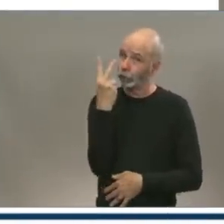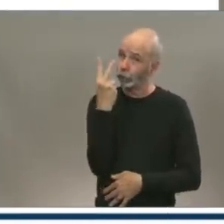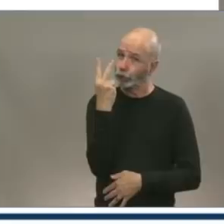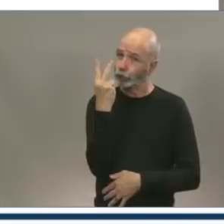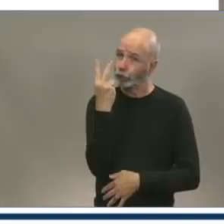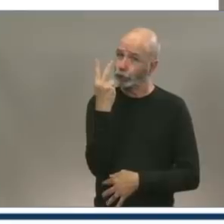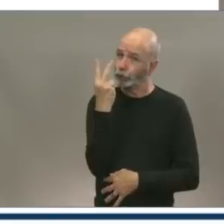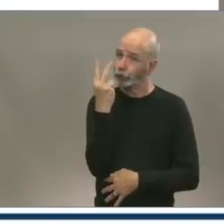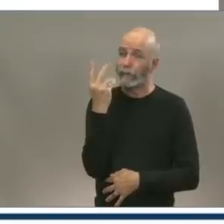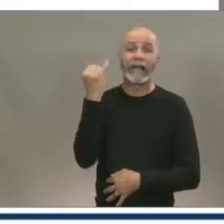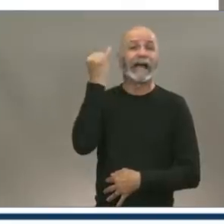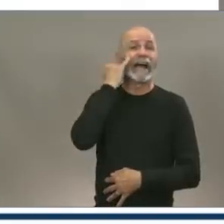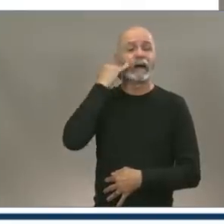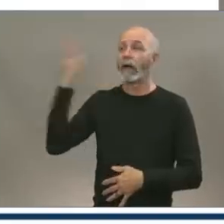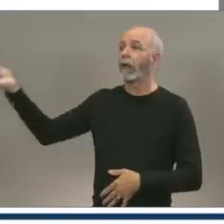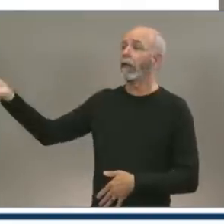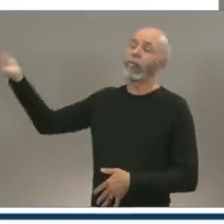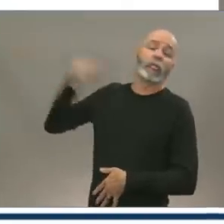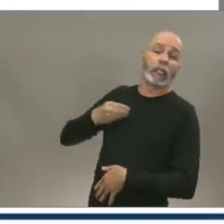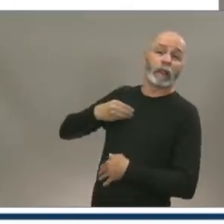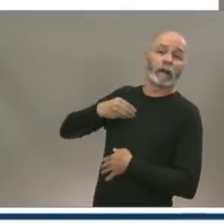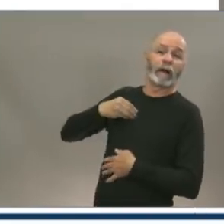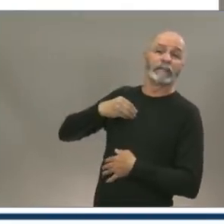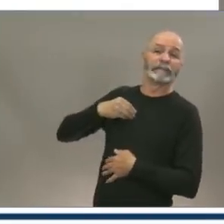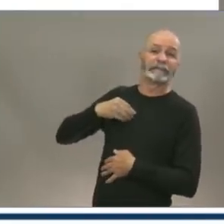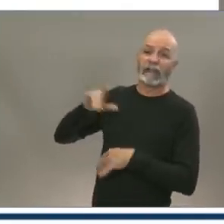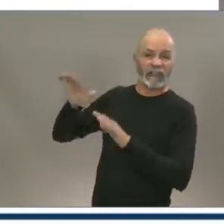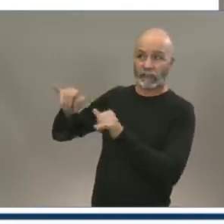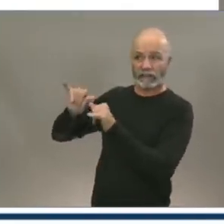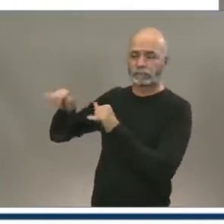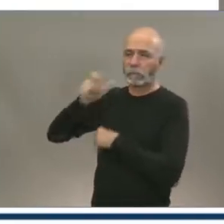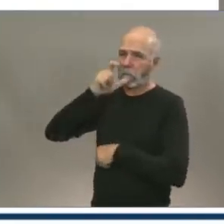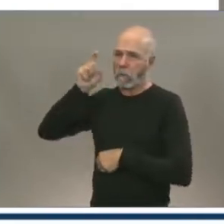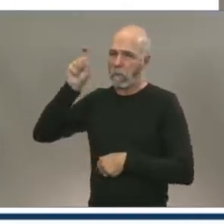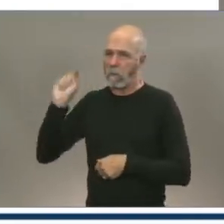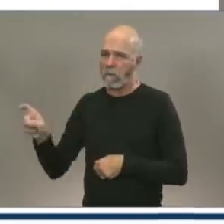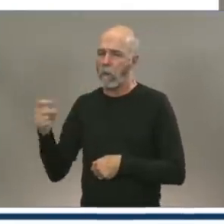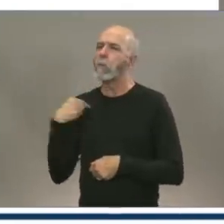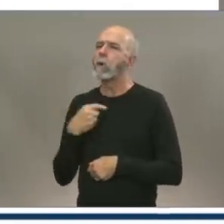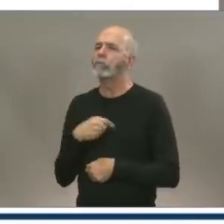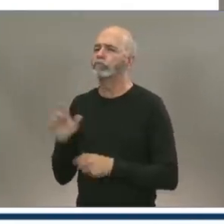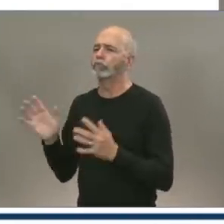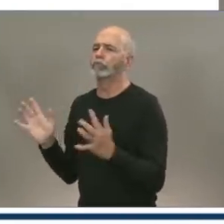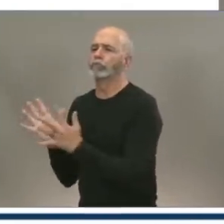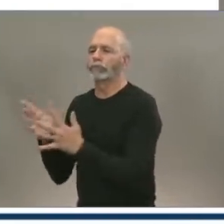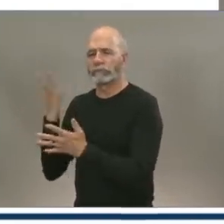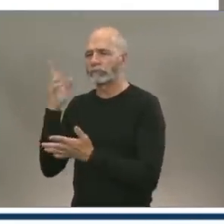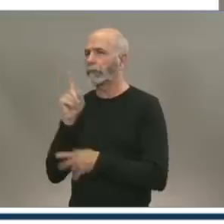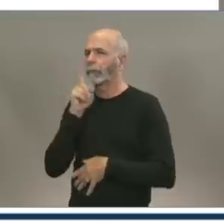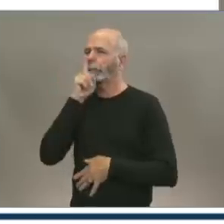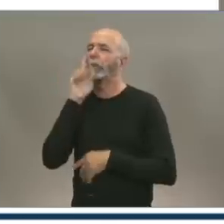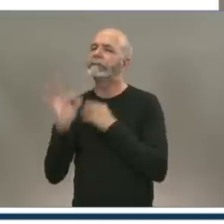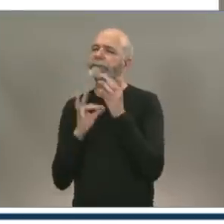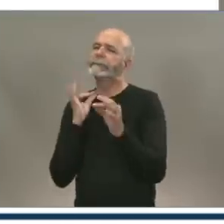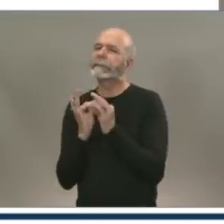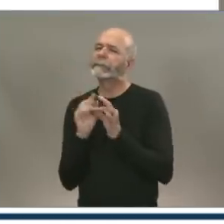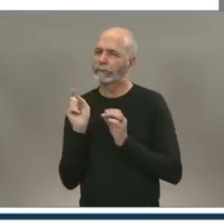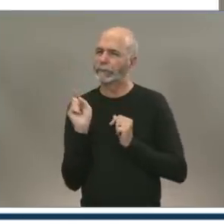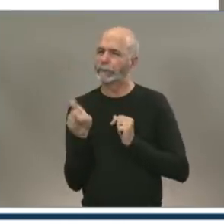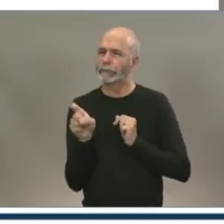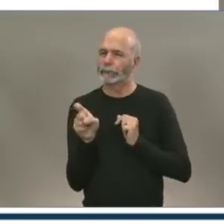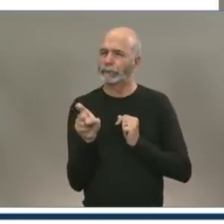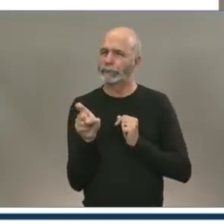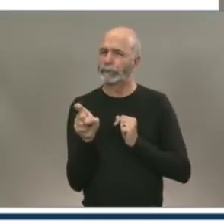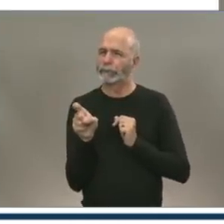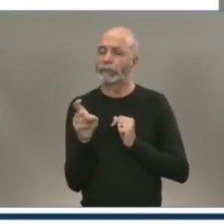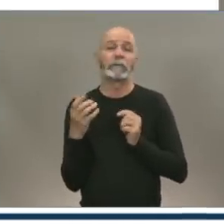they don't need to isolate, but we still recommend them to be tested. Remembering that there's also, even if somebody working in a healthcare facility,